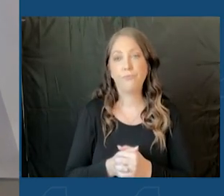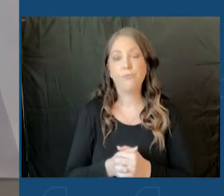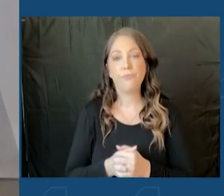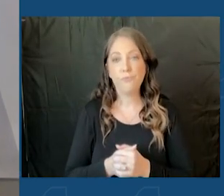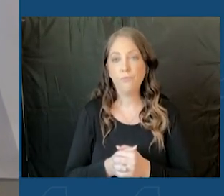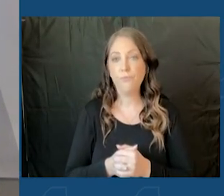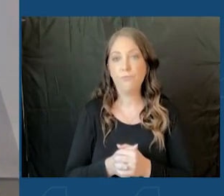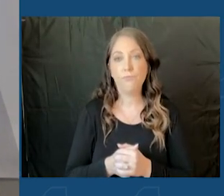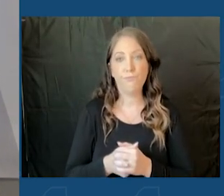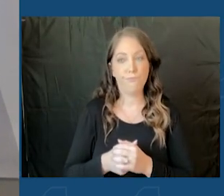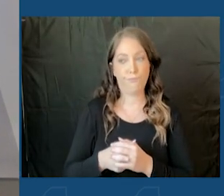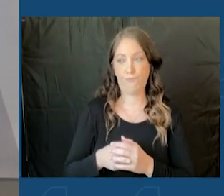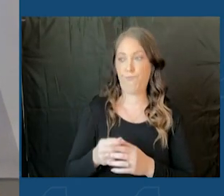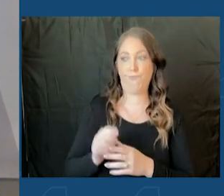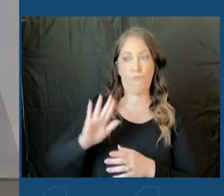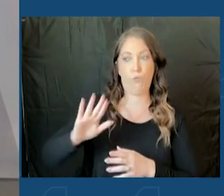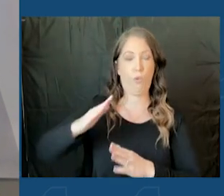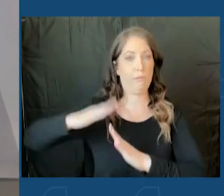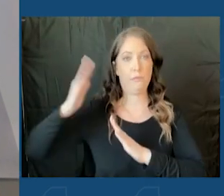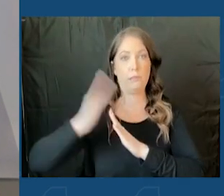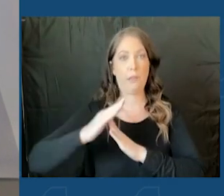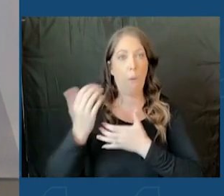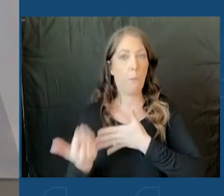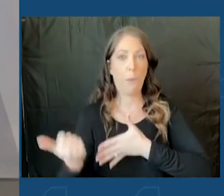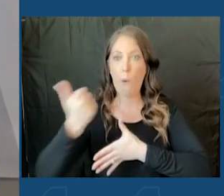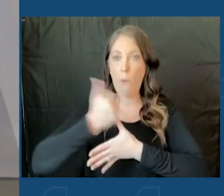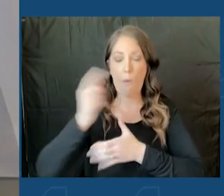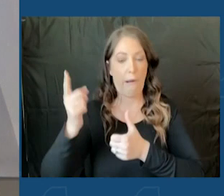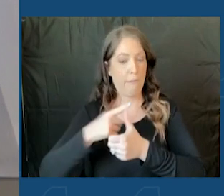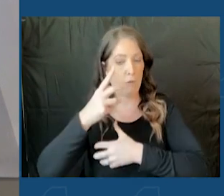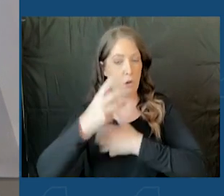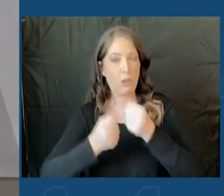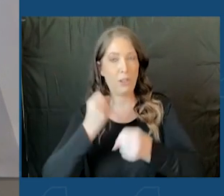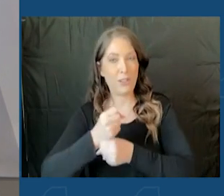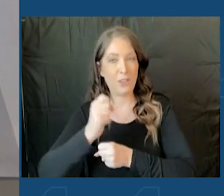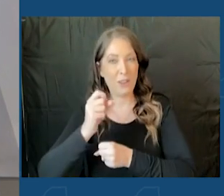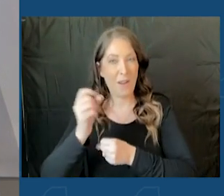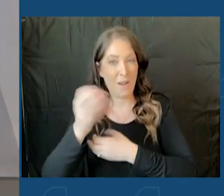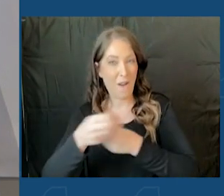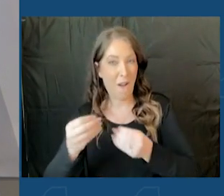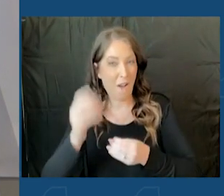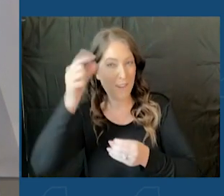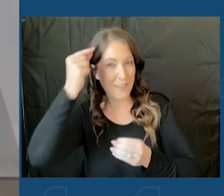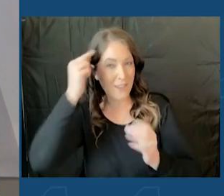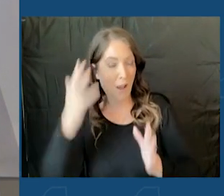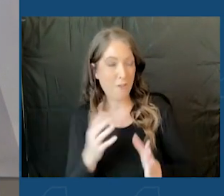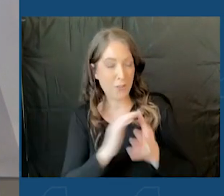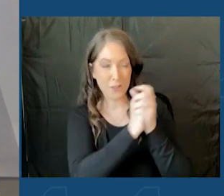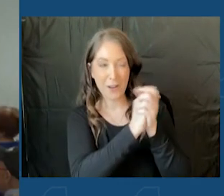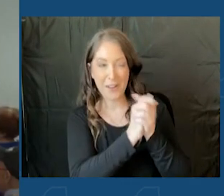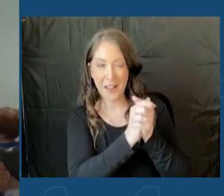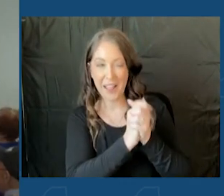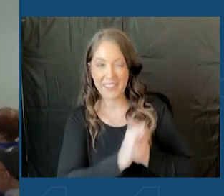top priority of hers, her first year in office. Congratulations on that, by the way. First year in office.